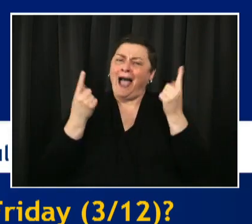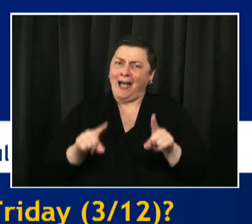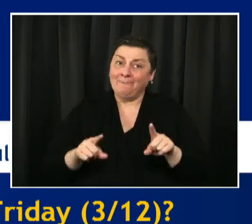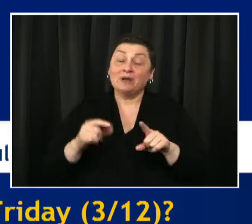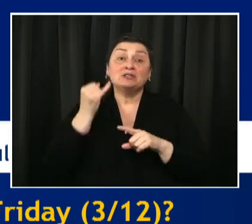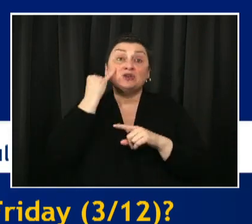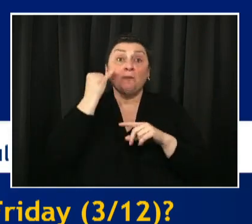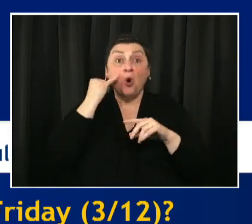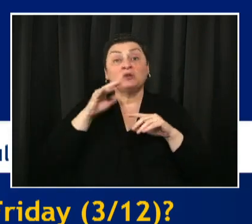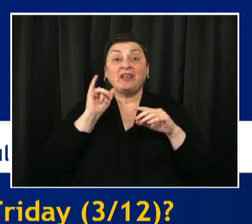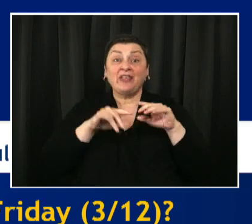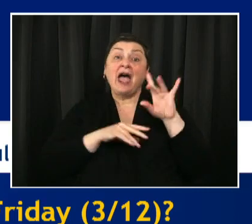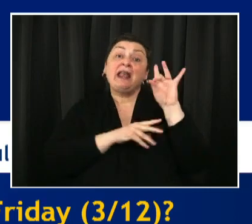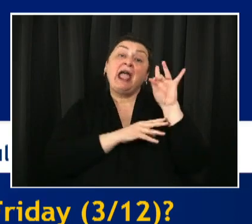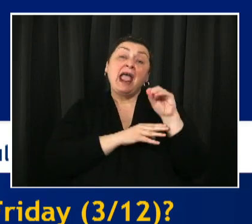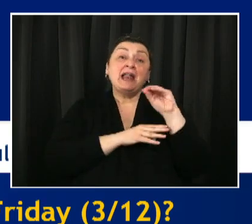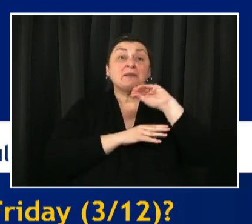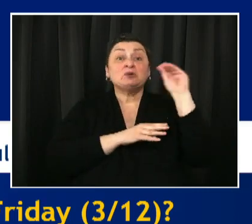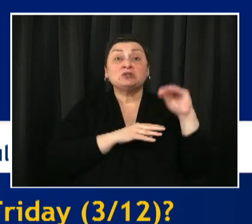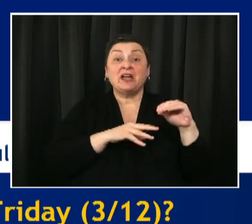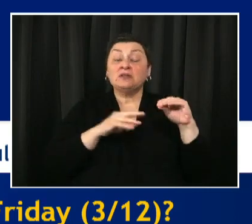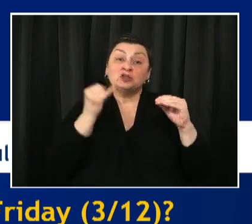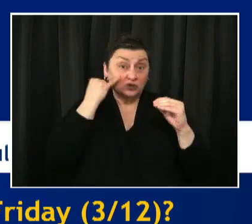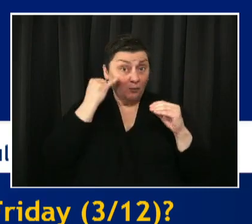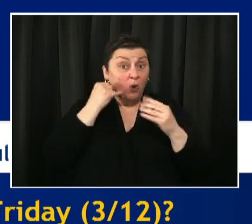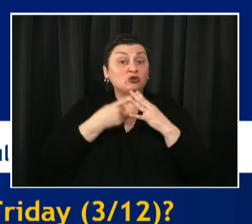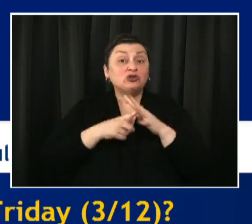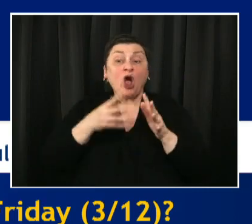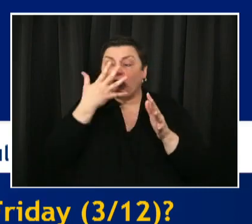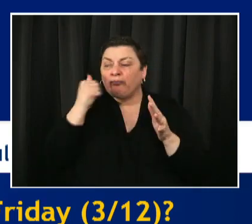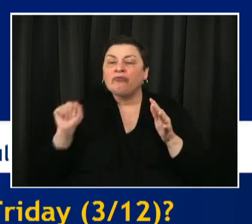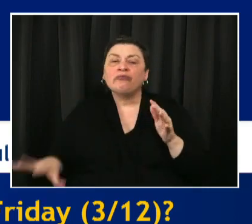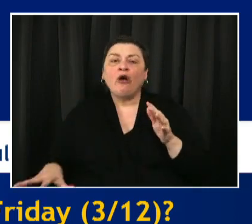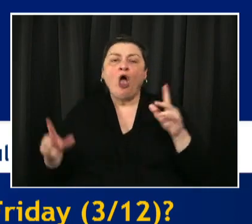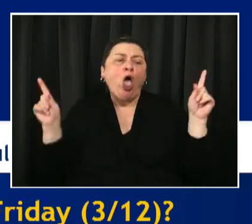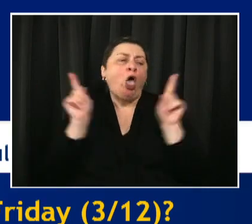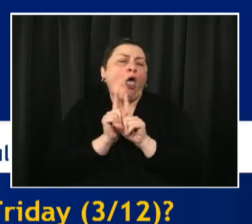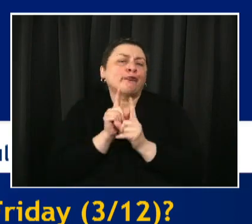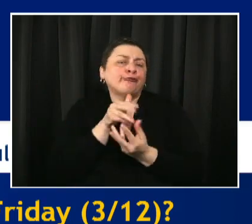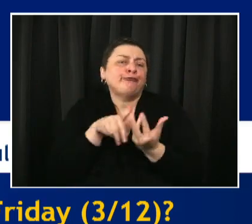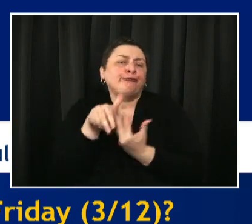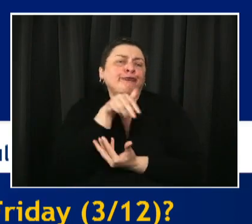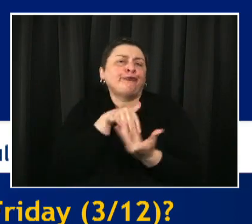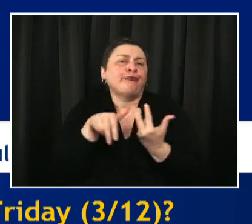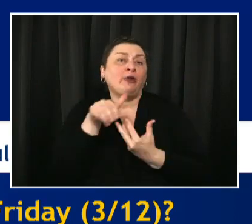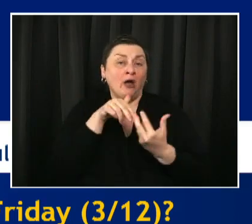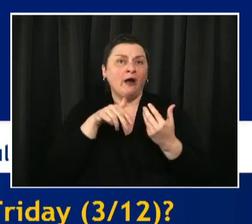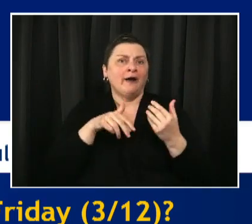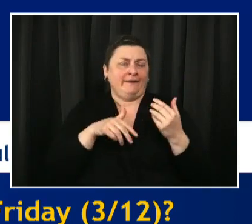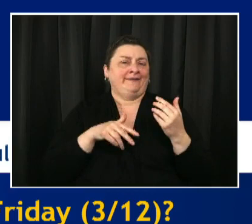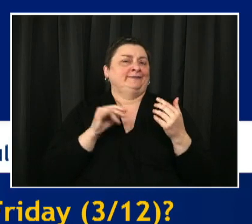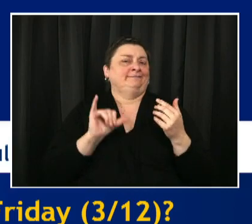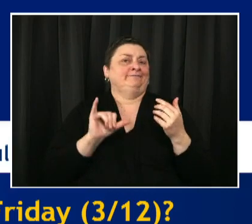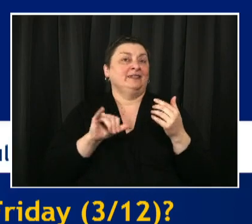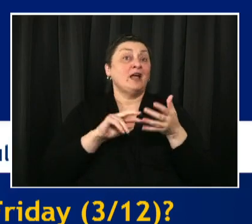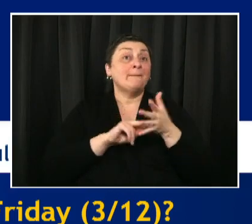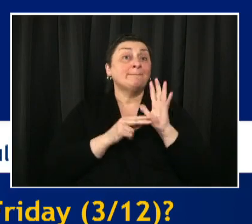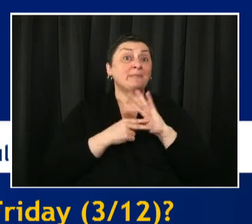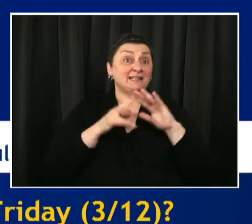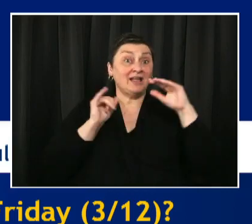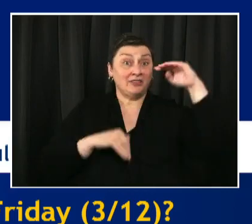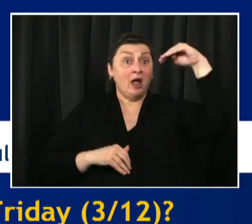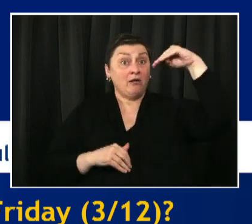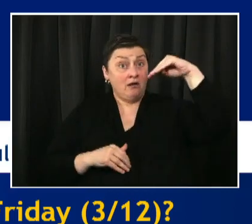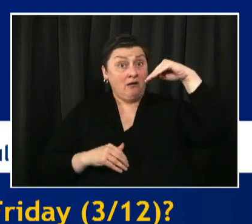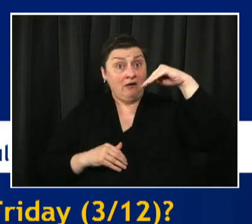or to 60%, this was last week's projections, on last Friday, you can see that instead of going down nicely